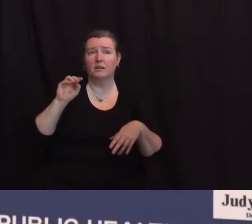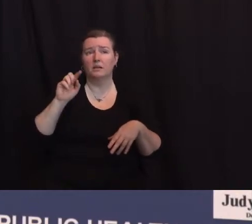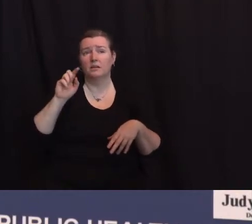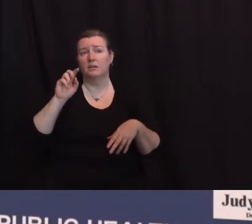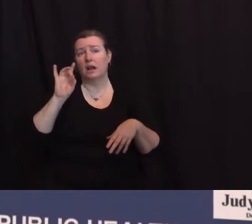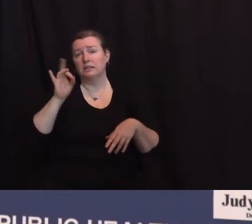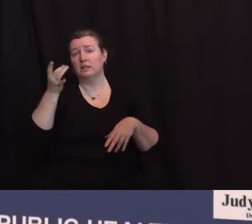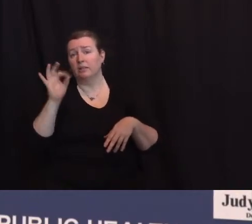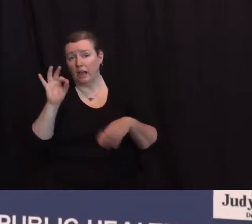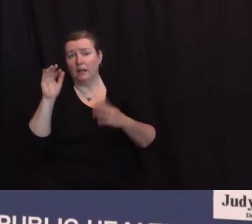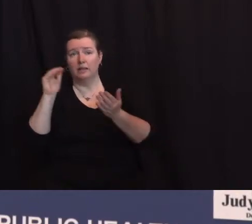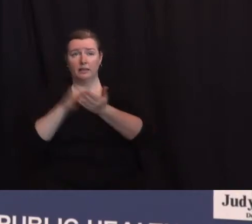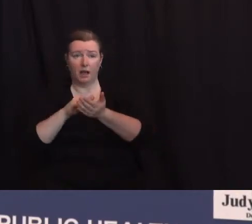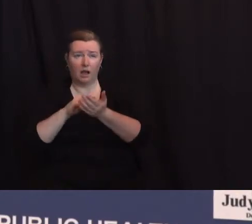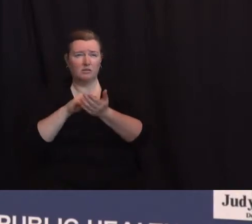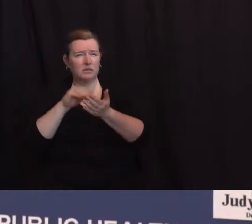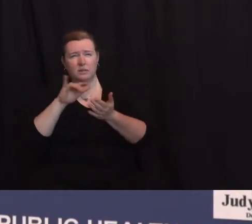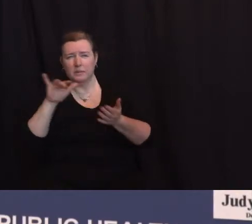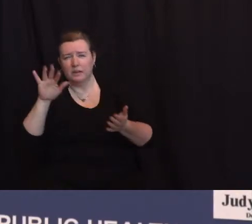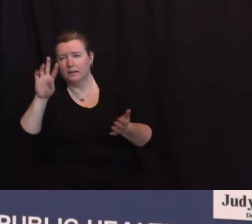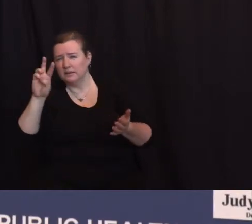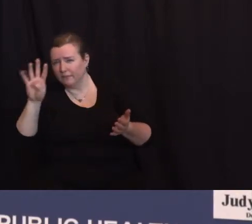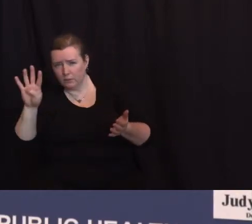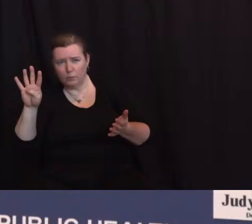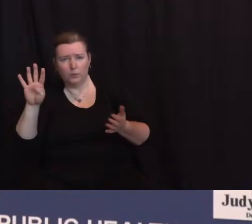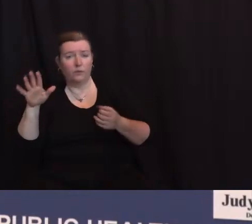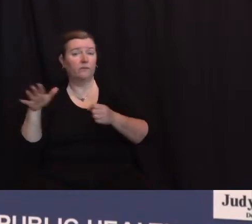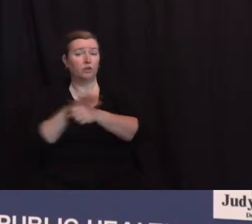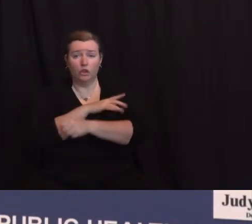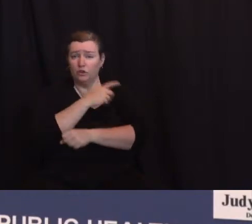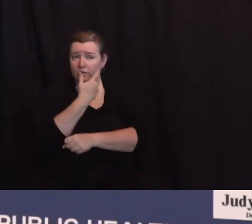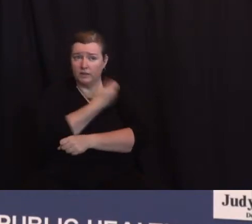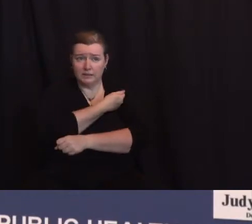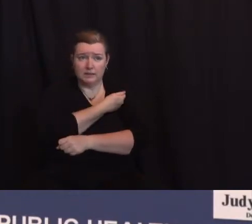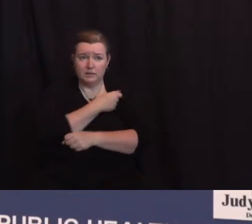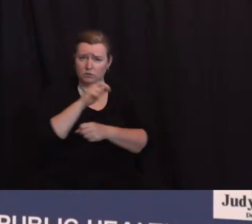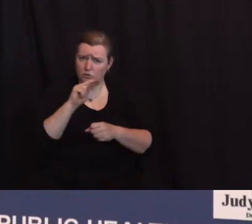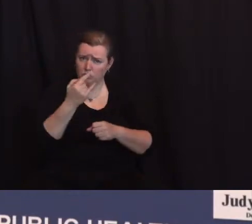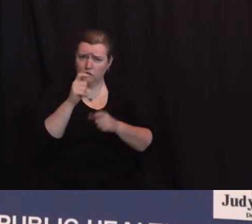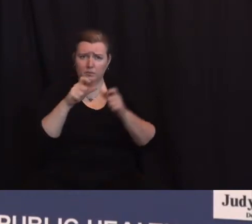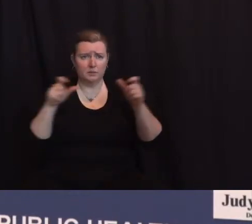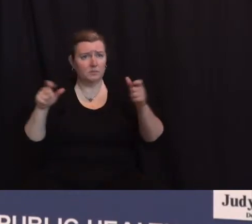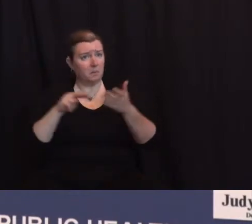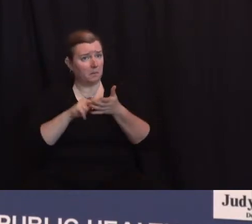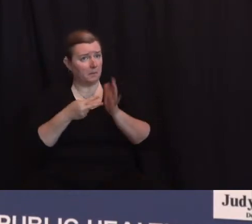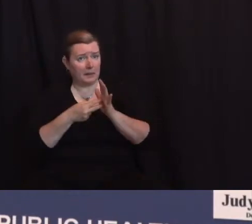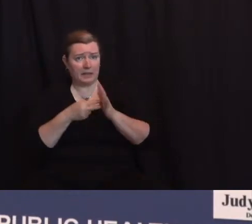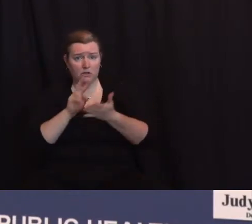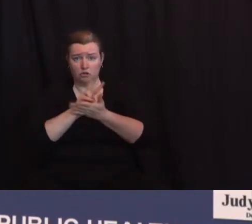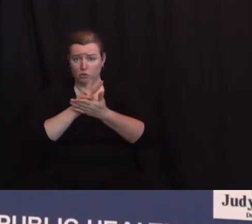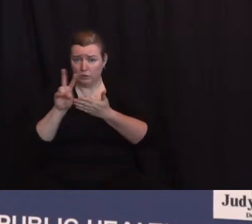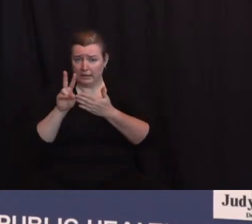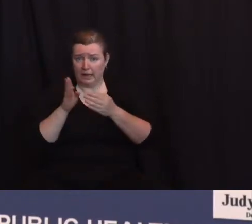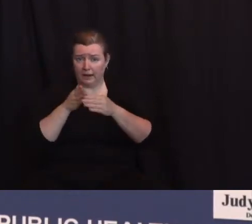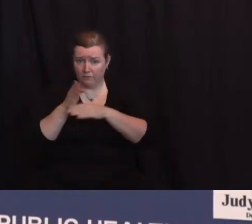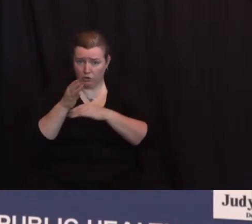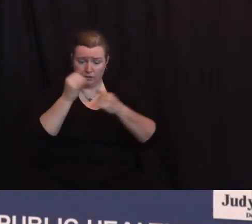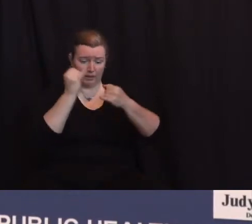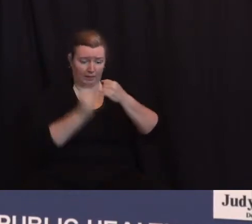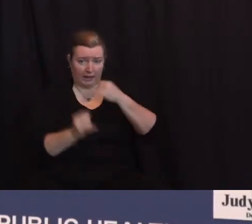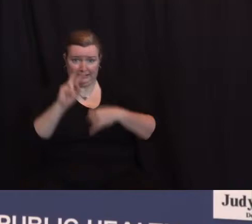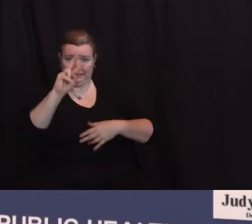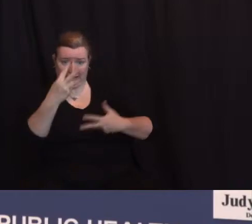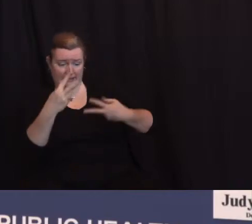2,189,946 New Jersey fully vaccinated residents. Thus, at least 2 weeks had passed since their final dose. Of